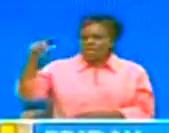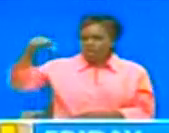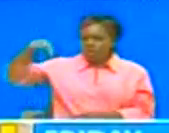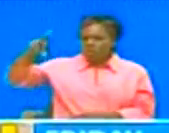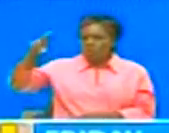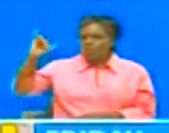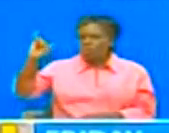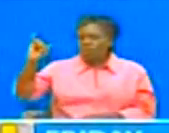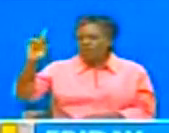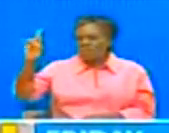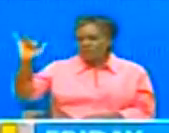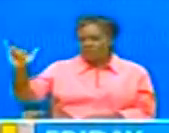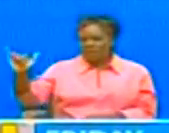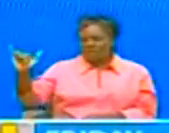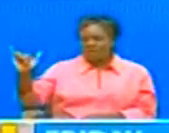inquiry?